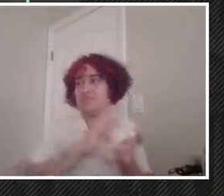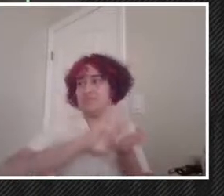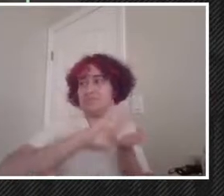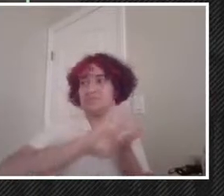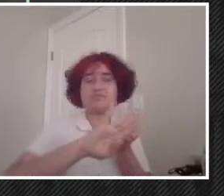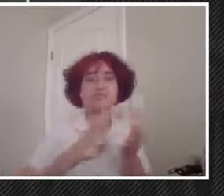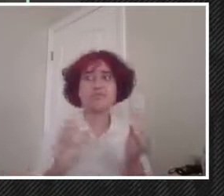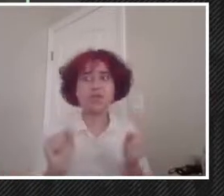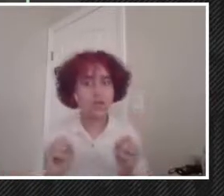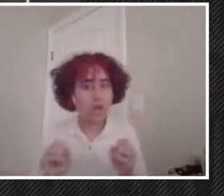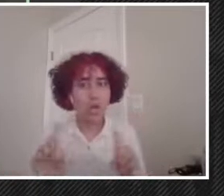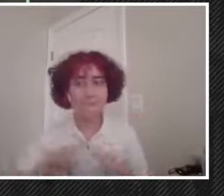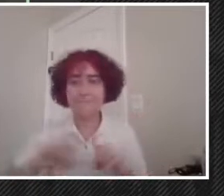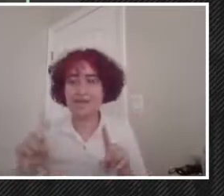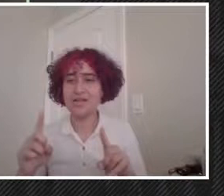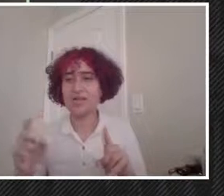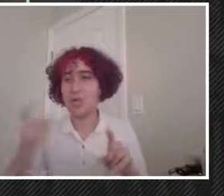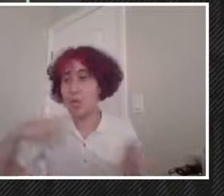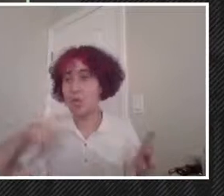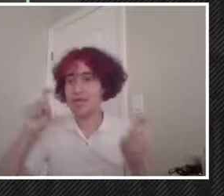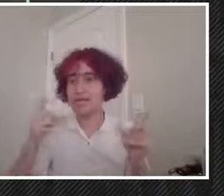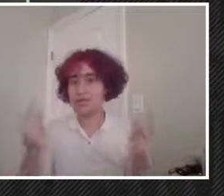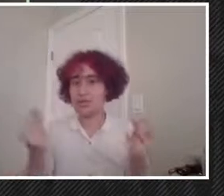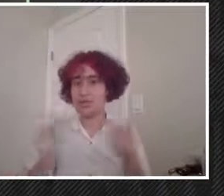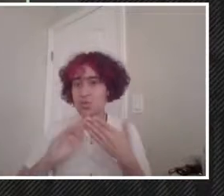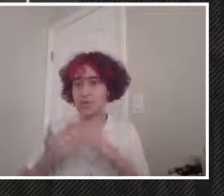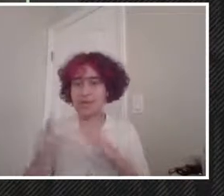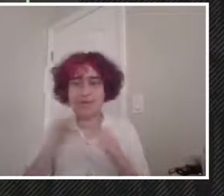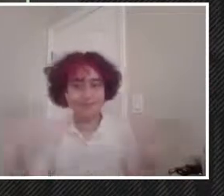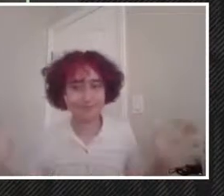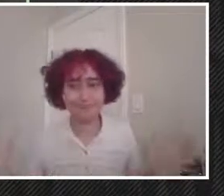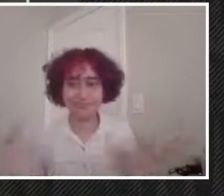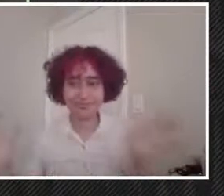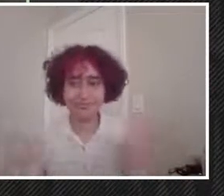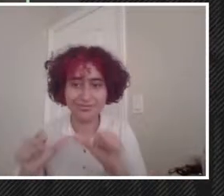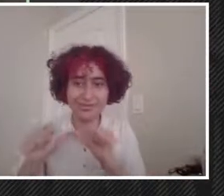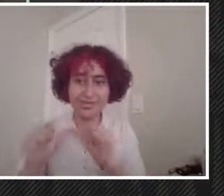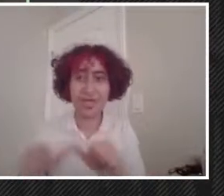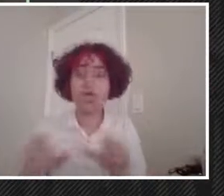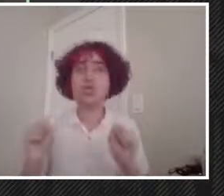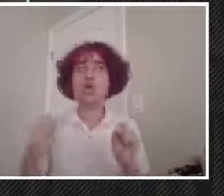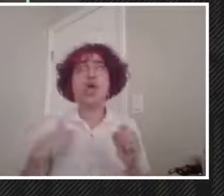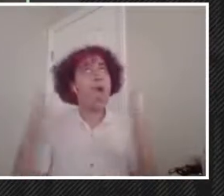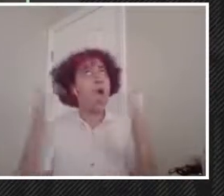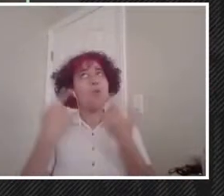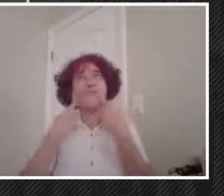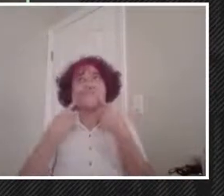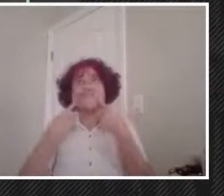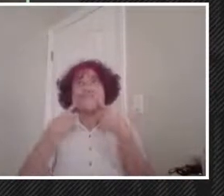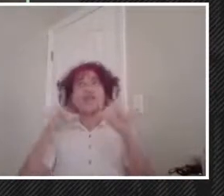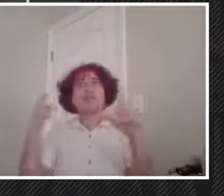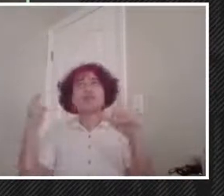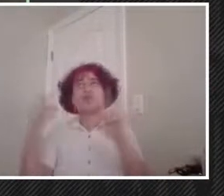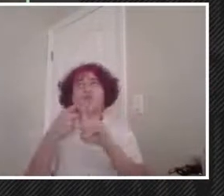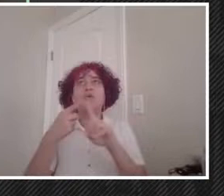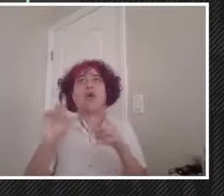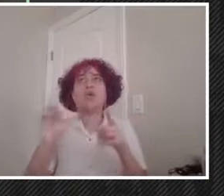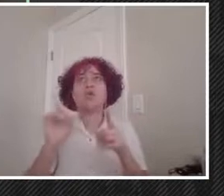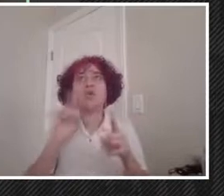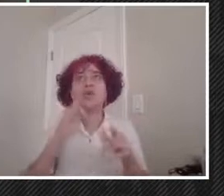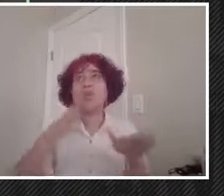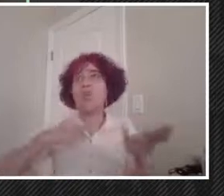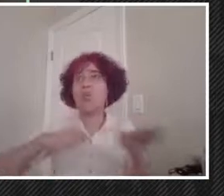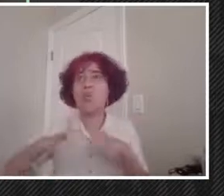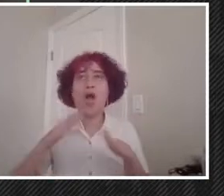up. With the mass incarceration, I hope we finally get to the point where we can walk and chew gum at the same time,